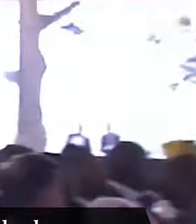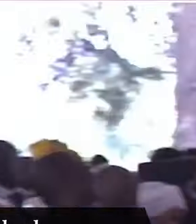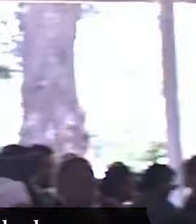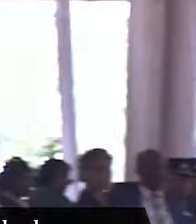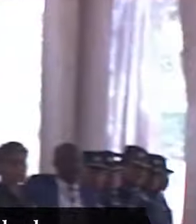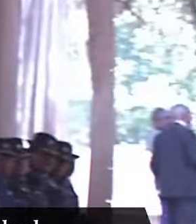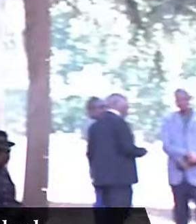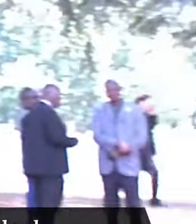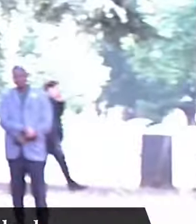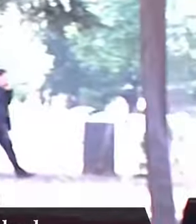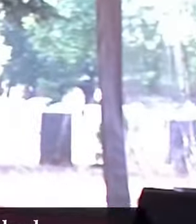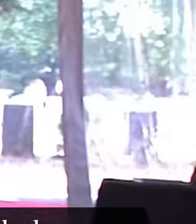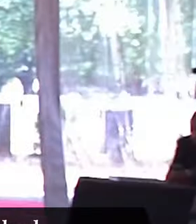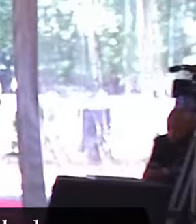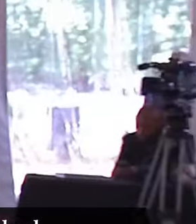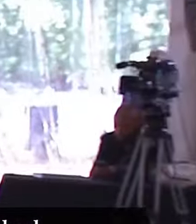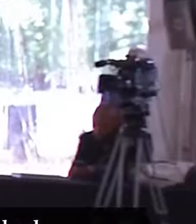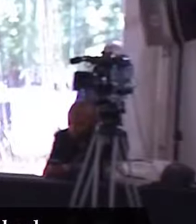Ronnie.